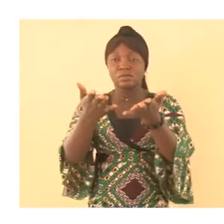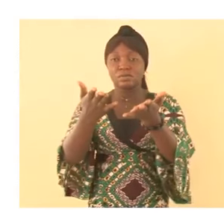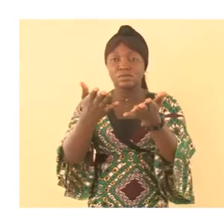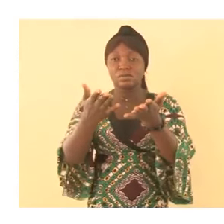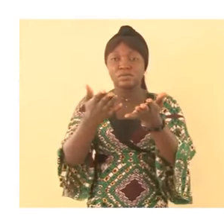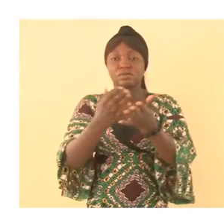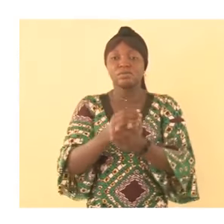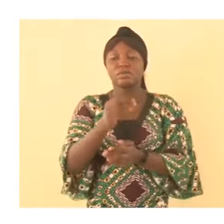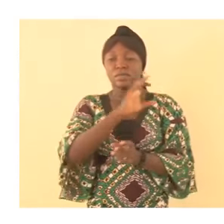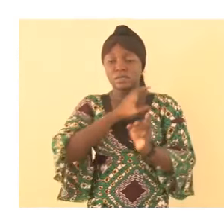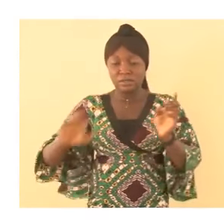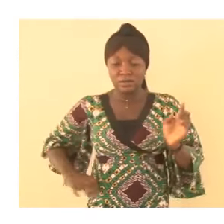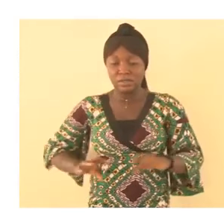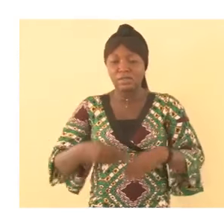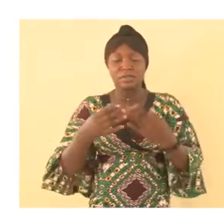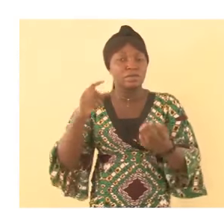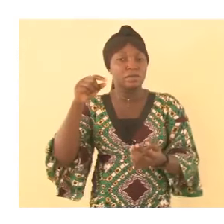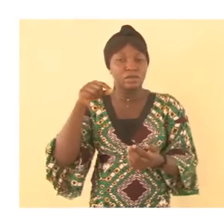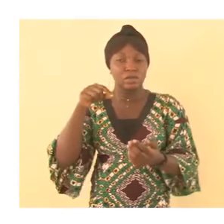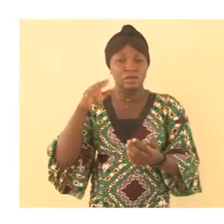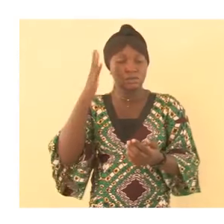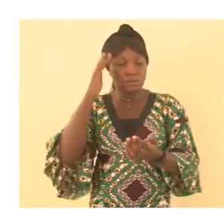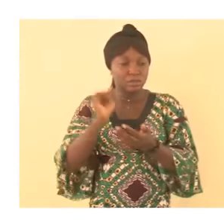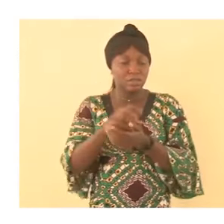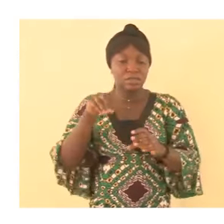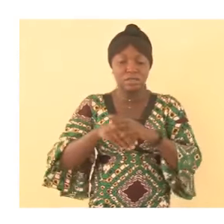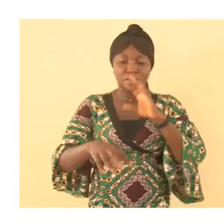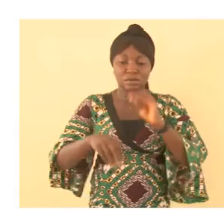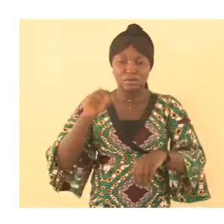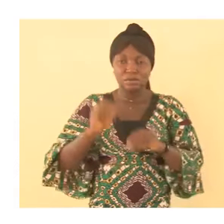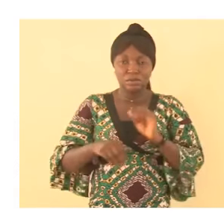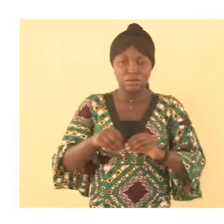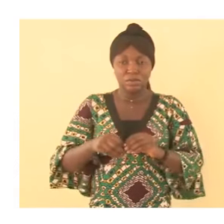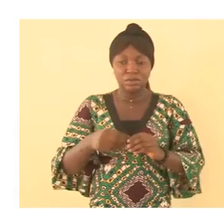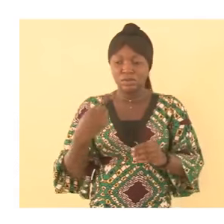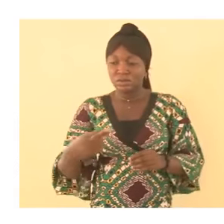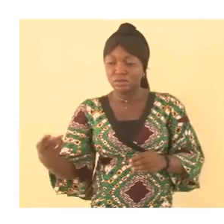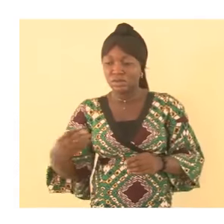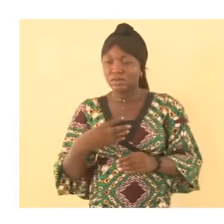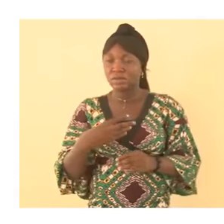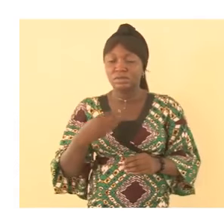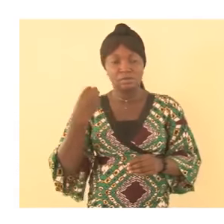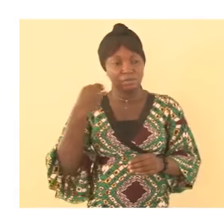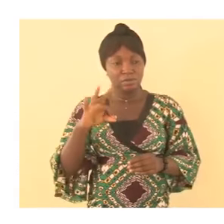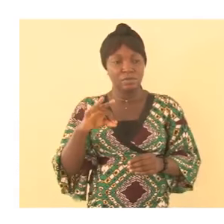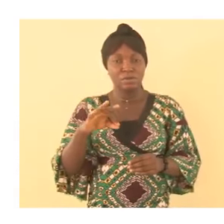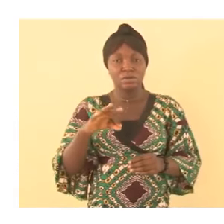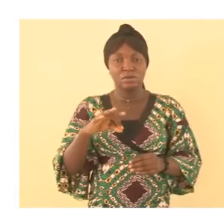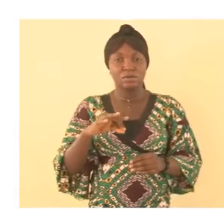Christian giving. Note that in contributing resources for the church's work or donating for